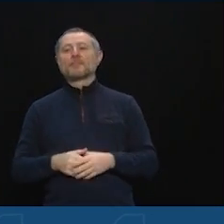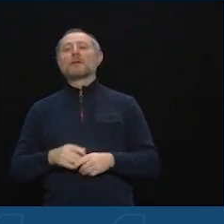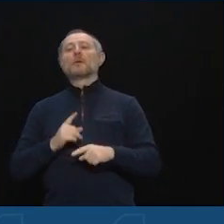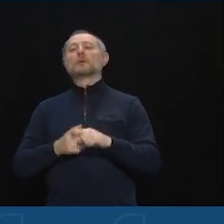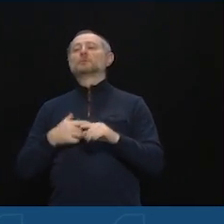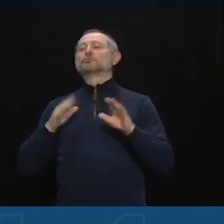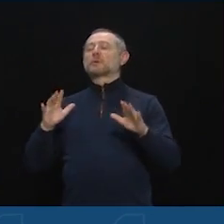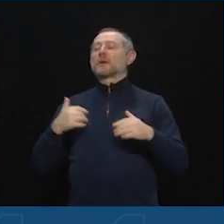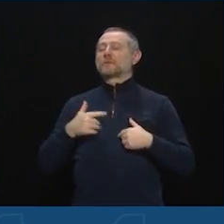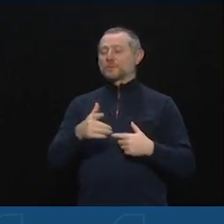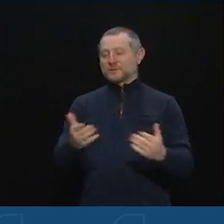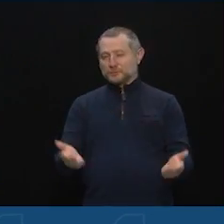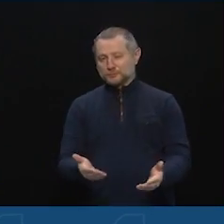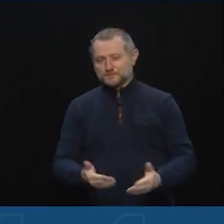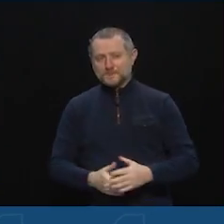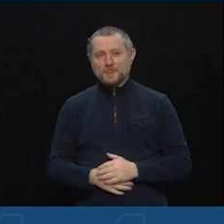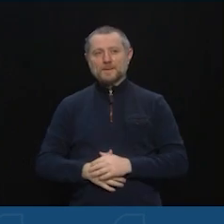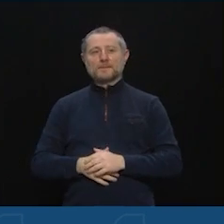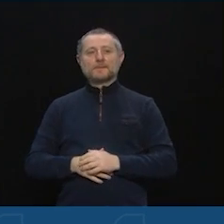here.